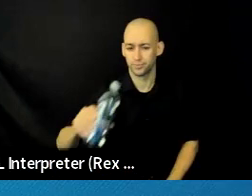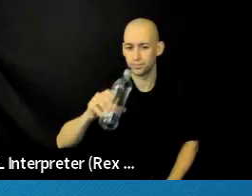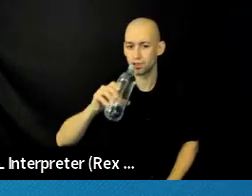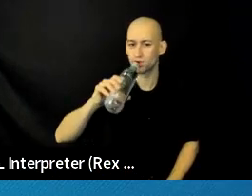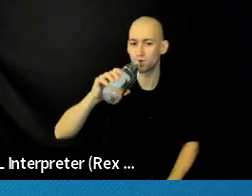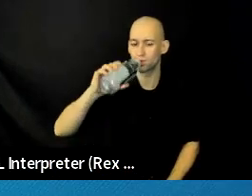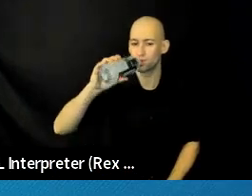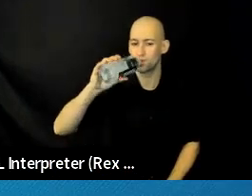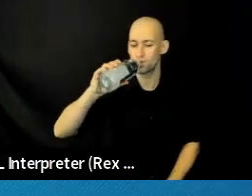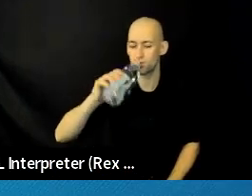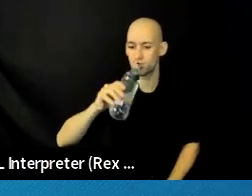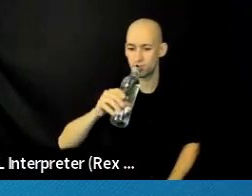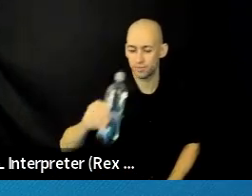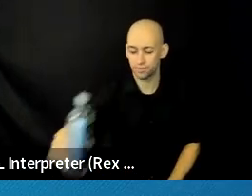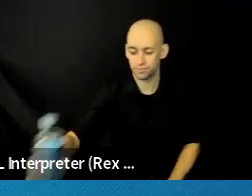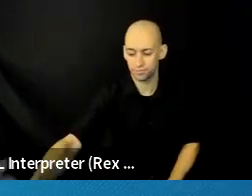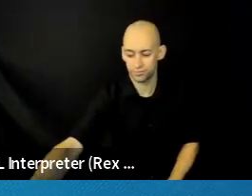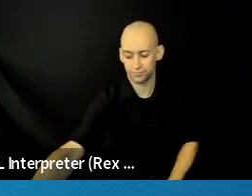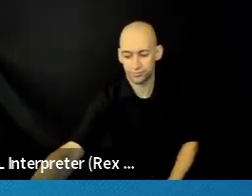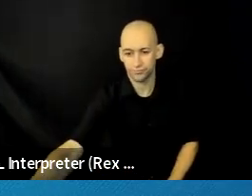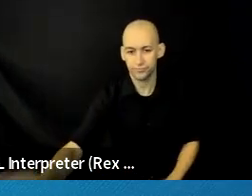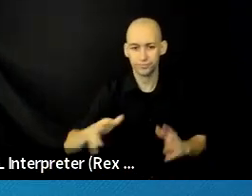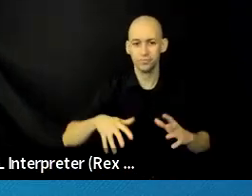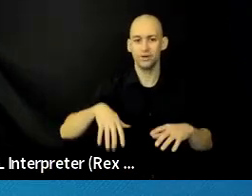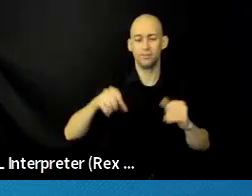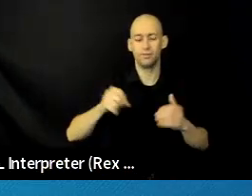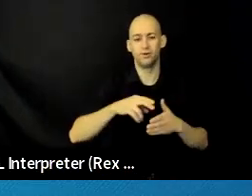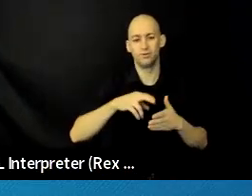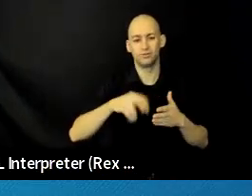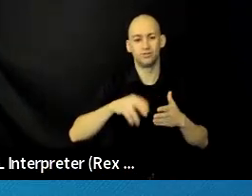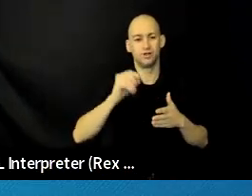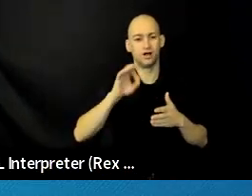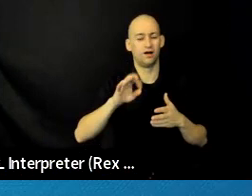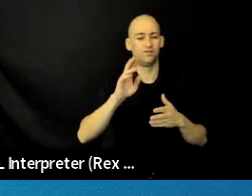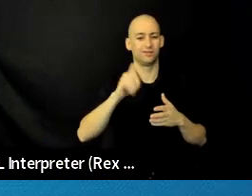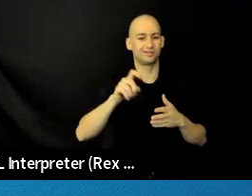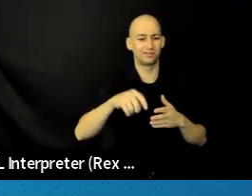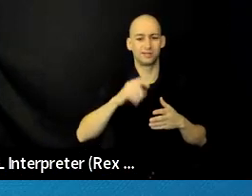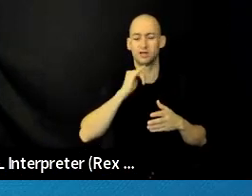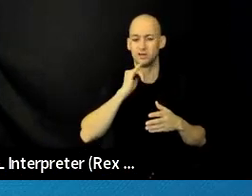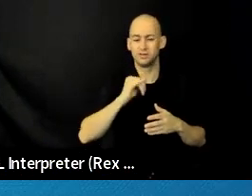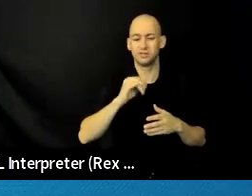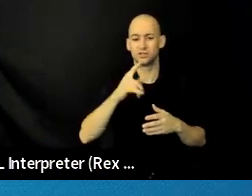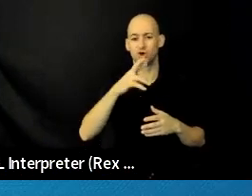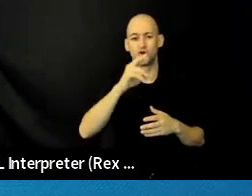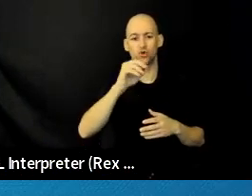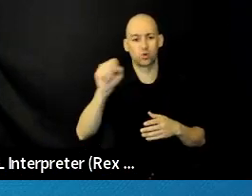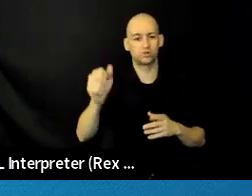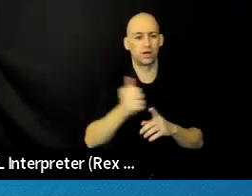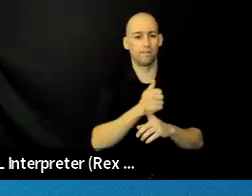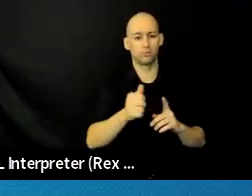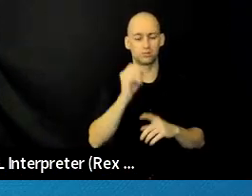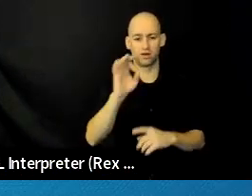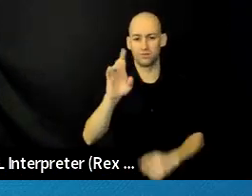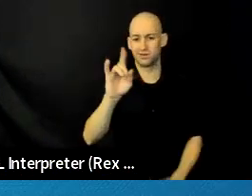adopting a resolution of necessity today by the Commission would constitute a gross abuse of discretion. Under the law, there are